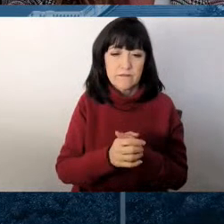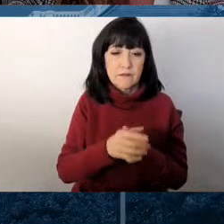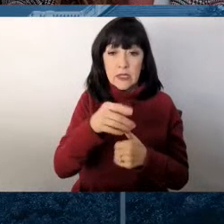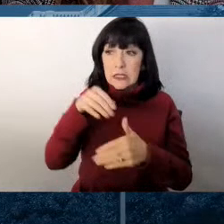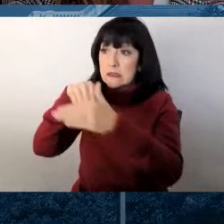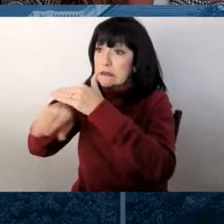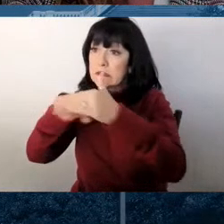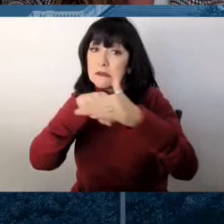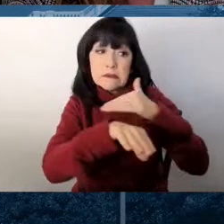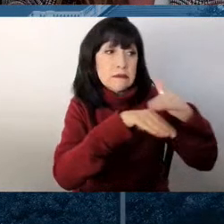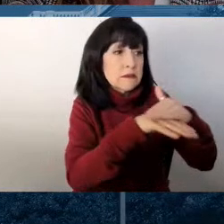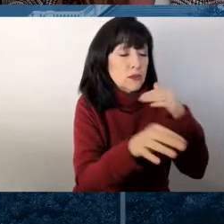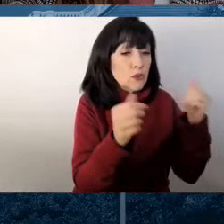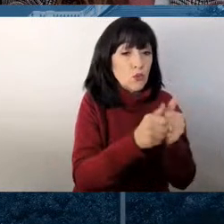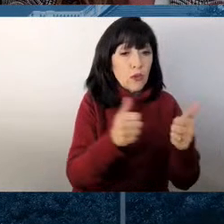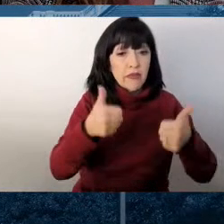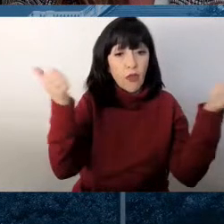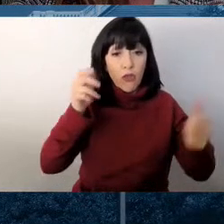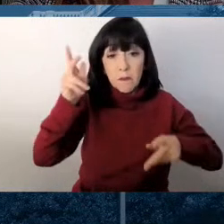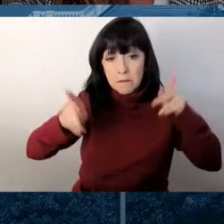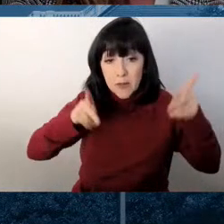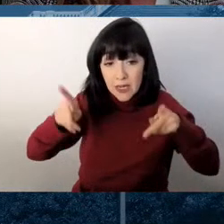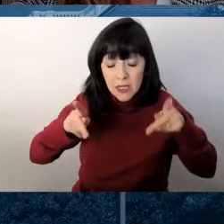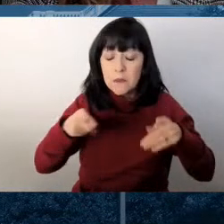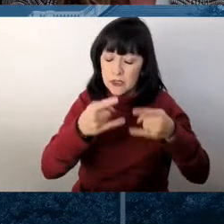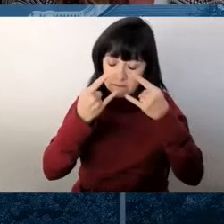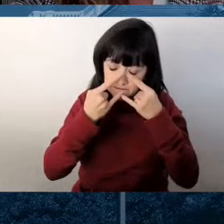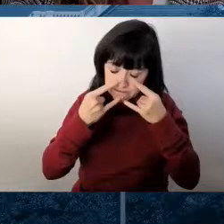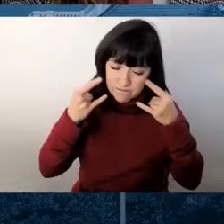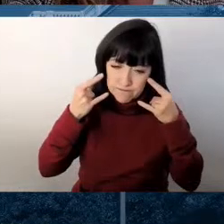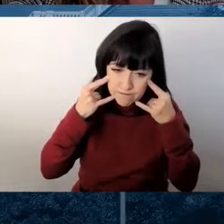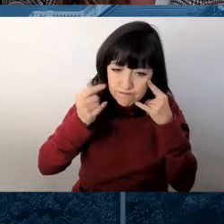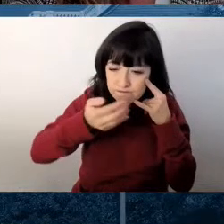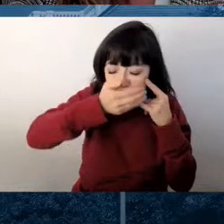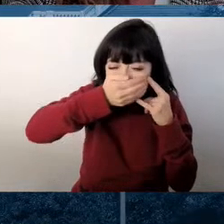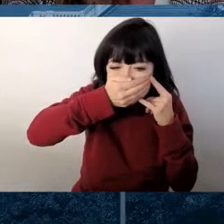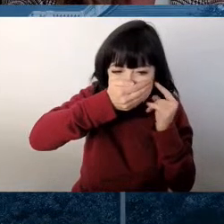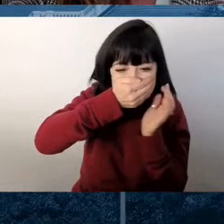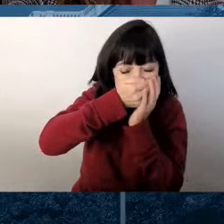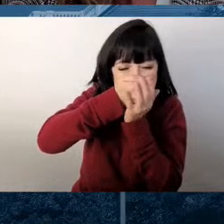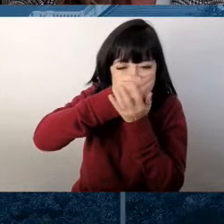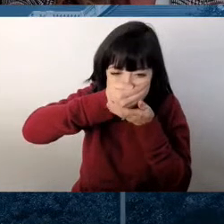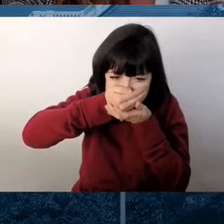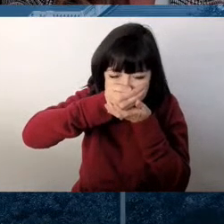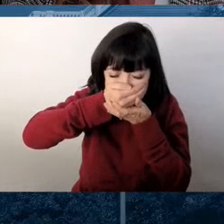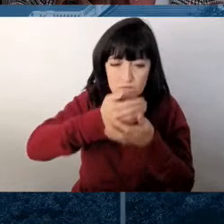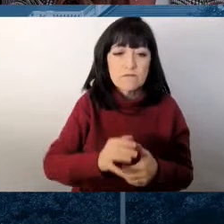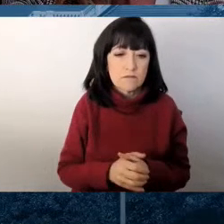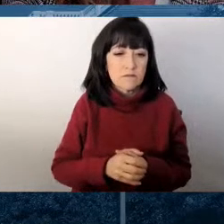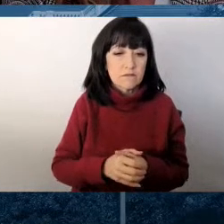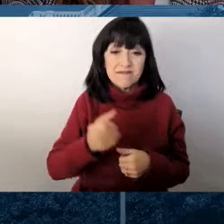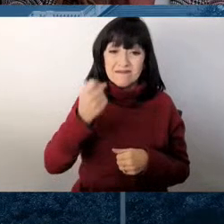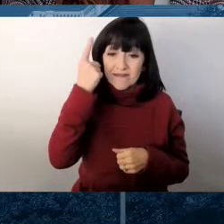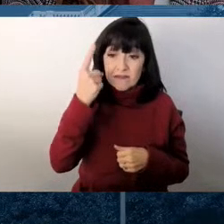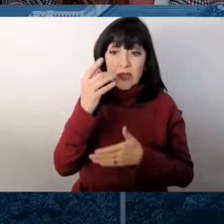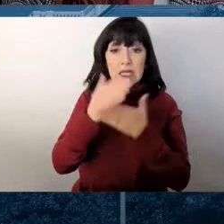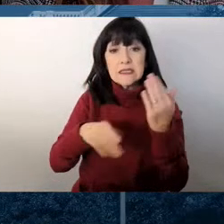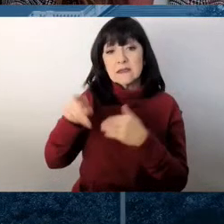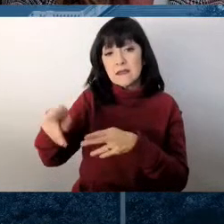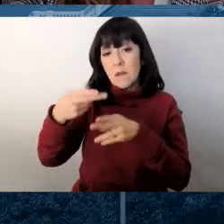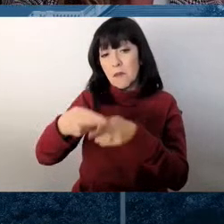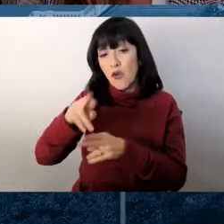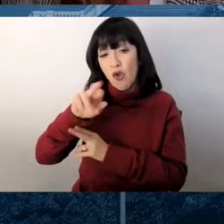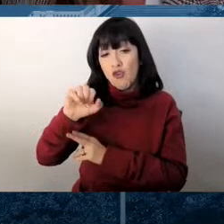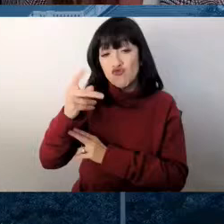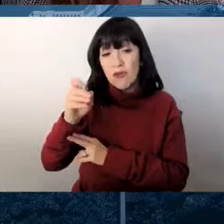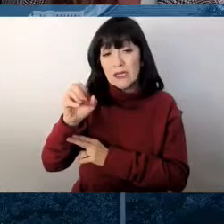masks and respirators provide some level of protection, properly fitted respirators provide the highest level of protection. So